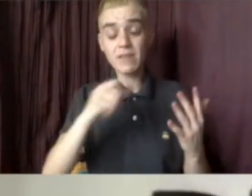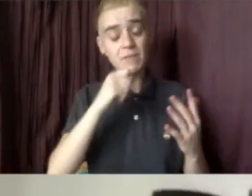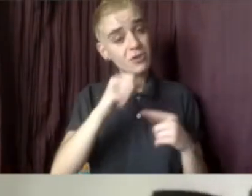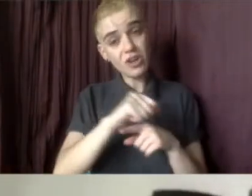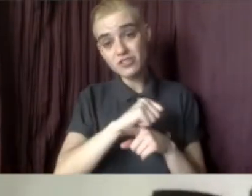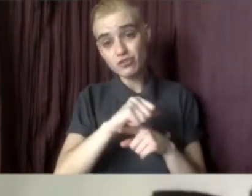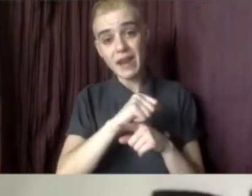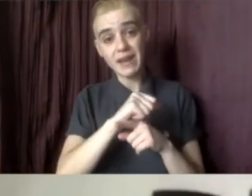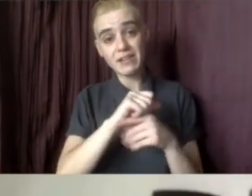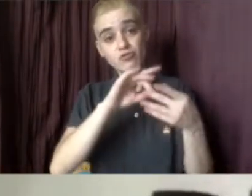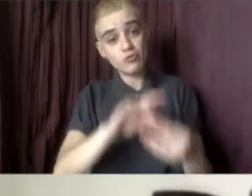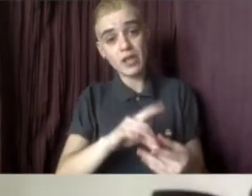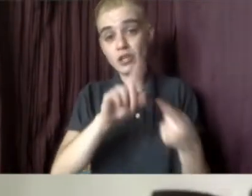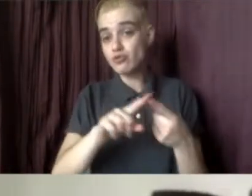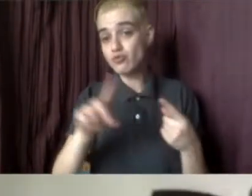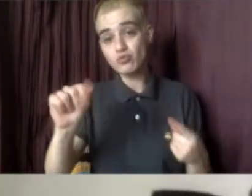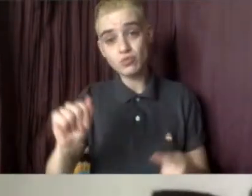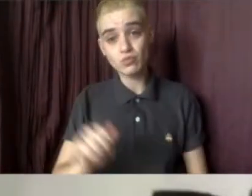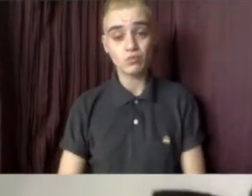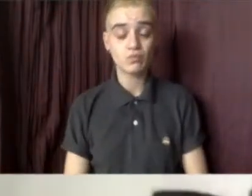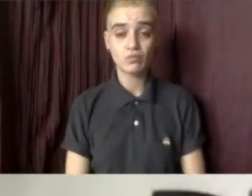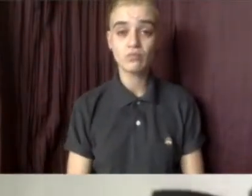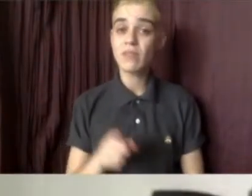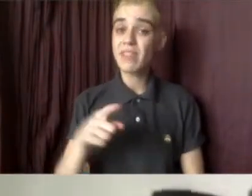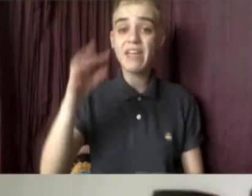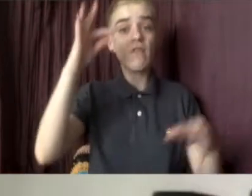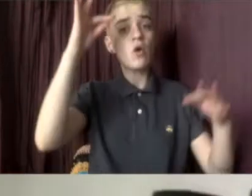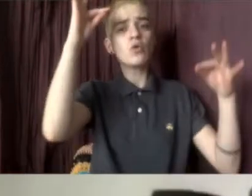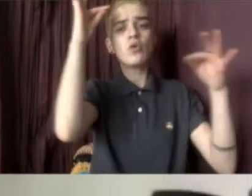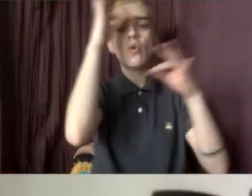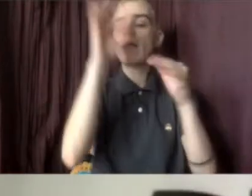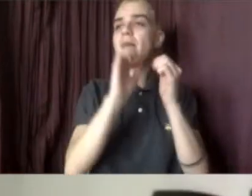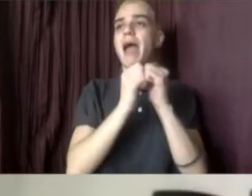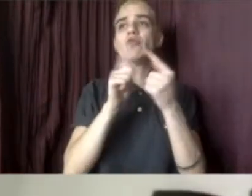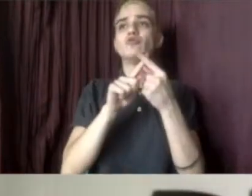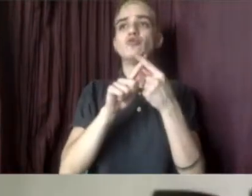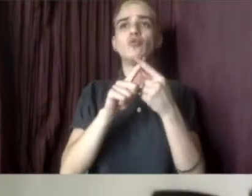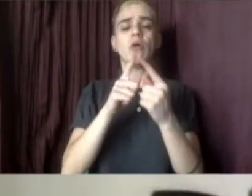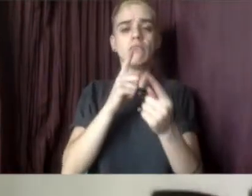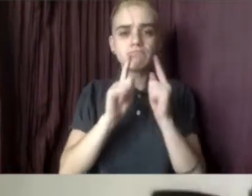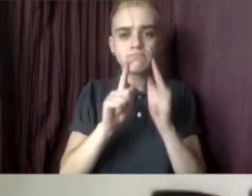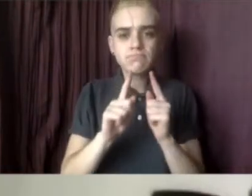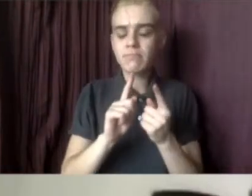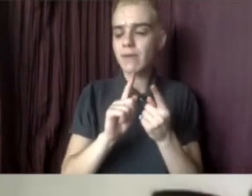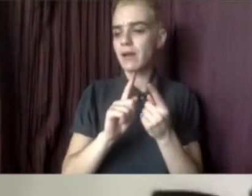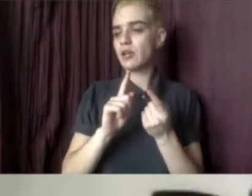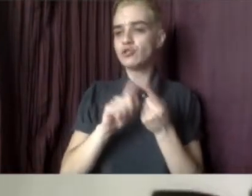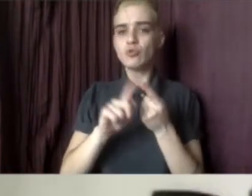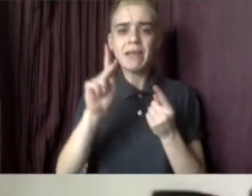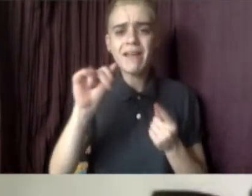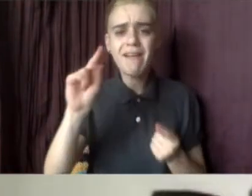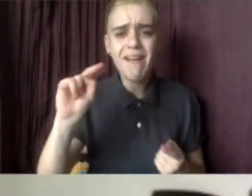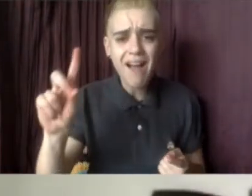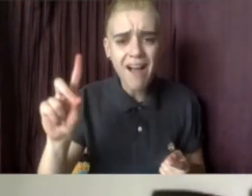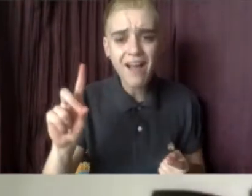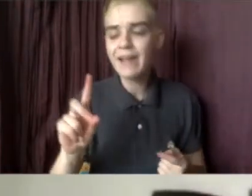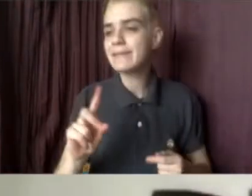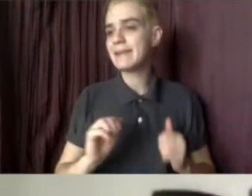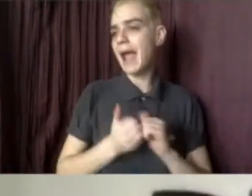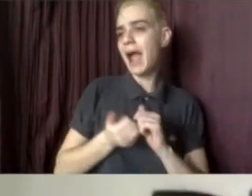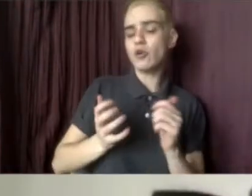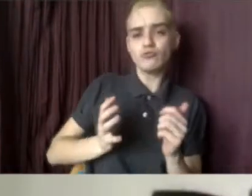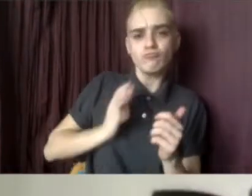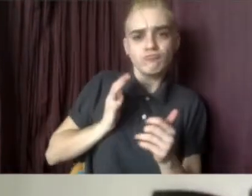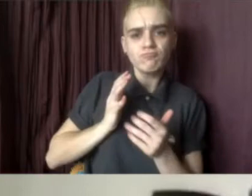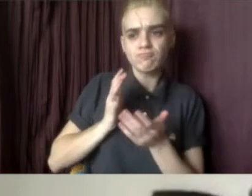That went out in 1980s, right? It's accessible. Is this accessible? Is it an accessible parking? Is this an accessible document? Right, we